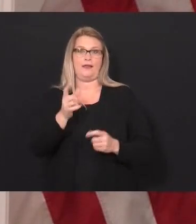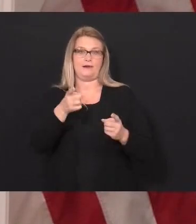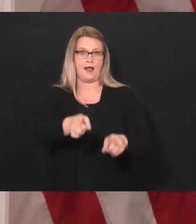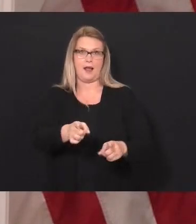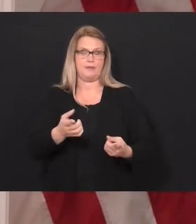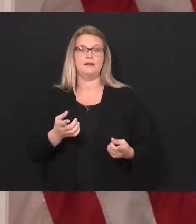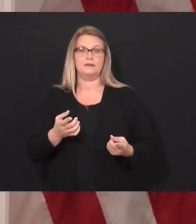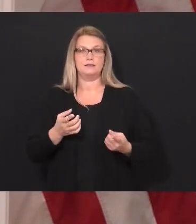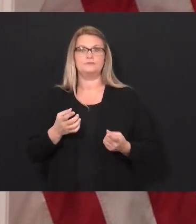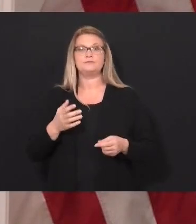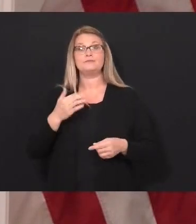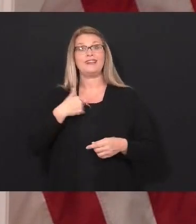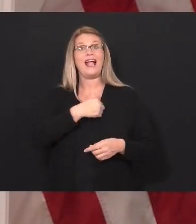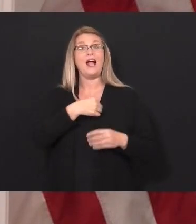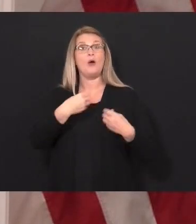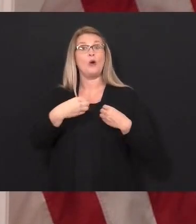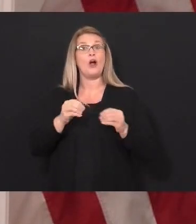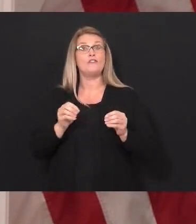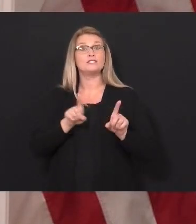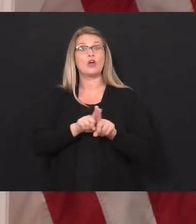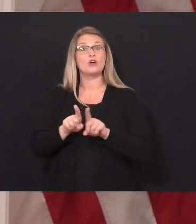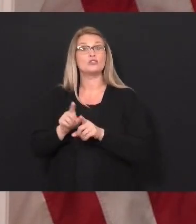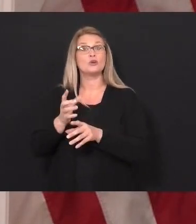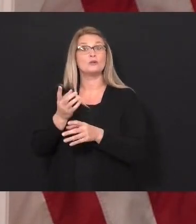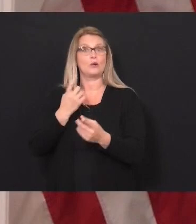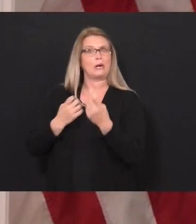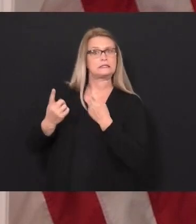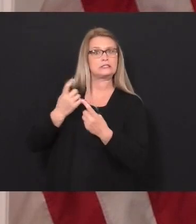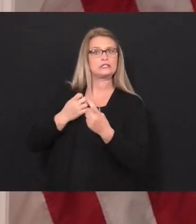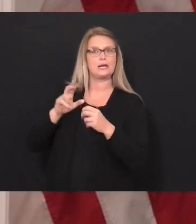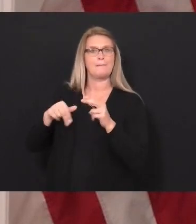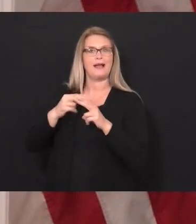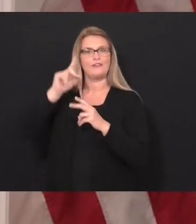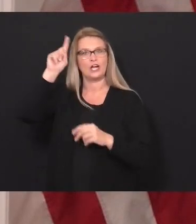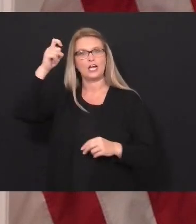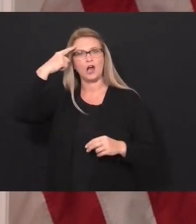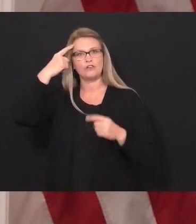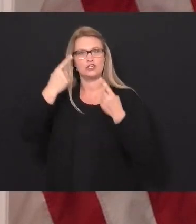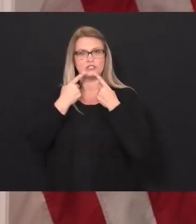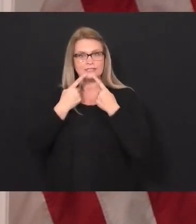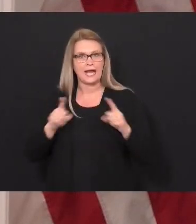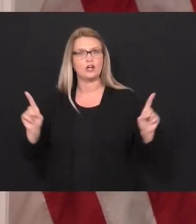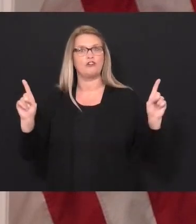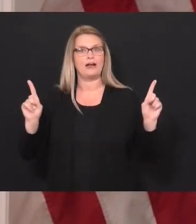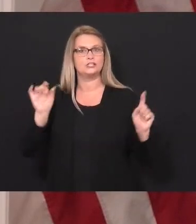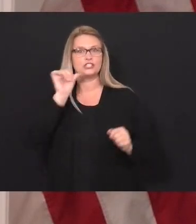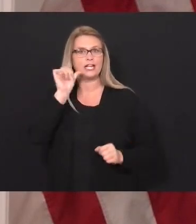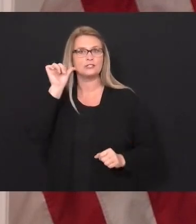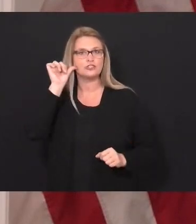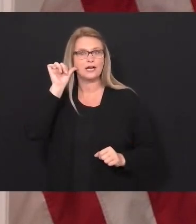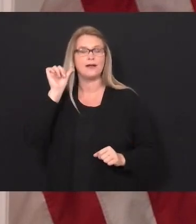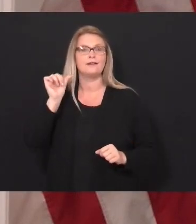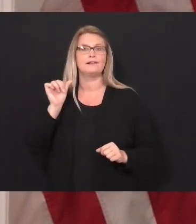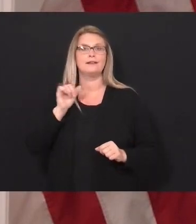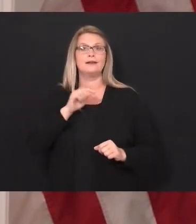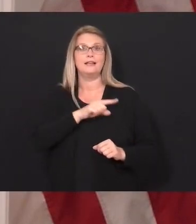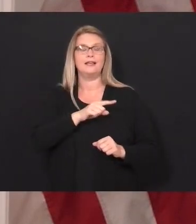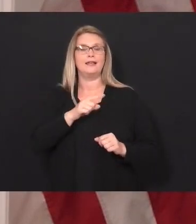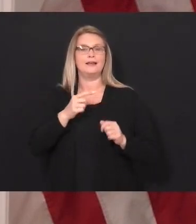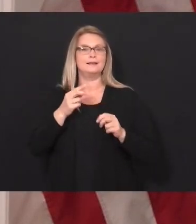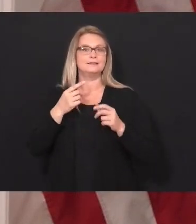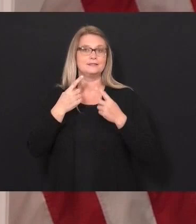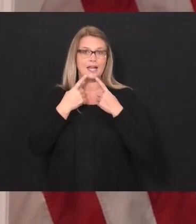that our office has received a number of questions related to the governor's declaration. Yesterday, the governor announced that there would